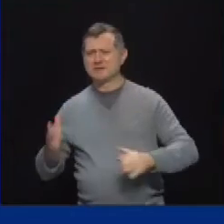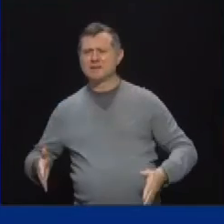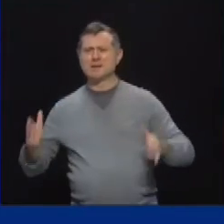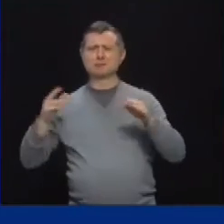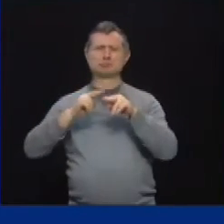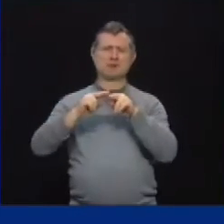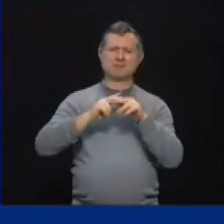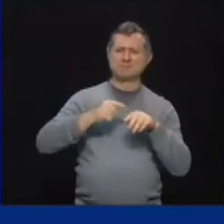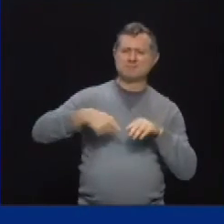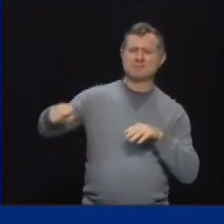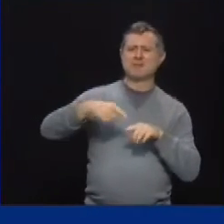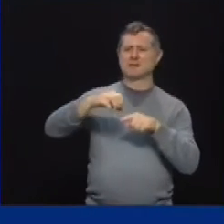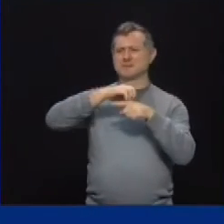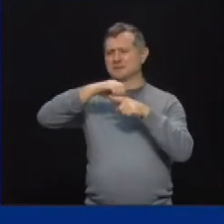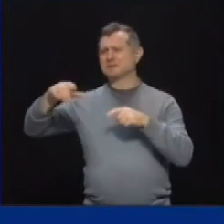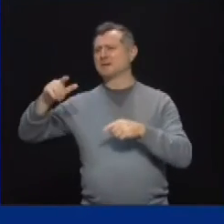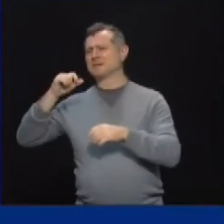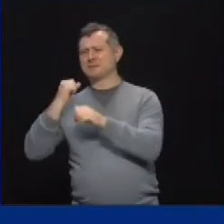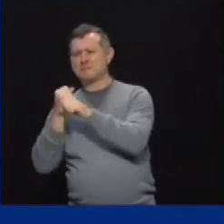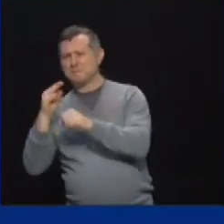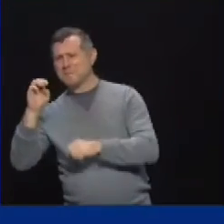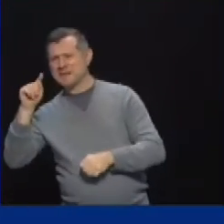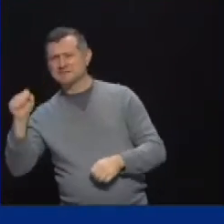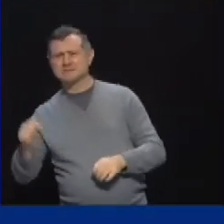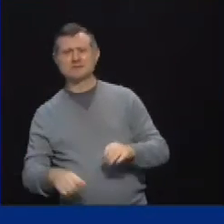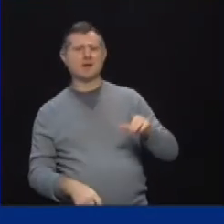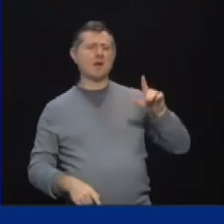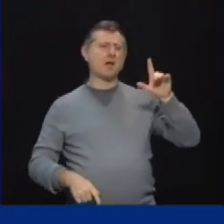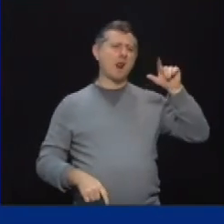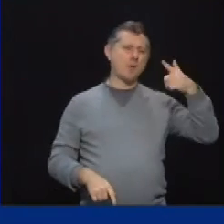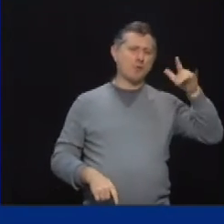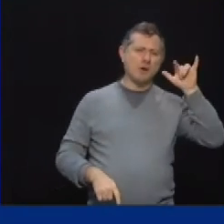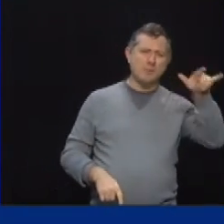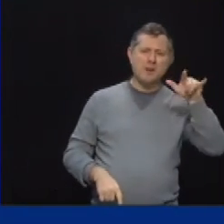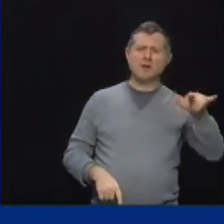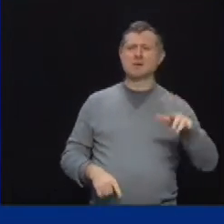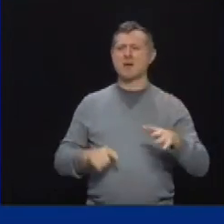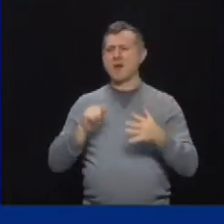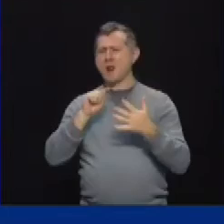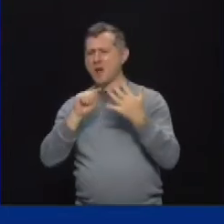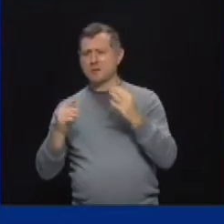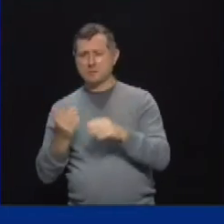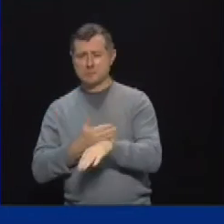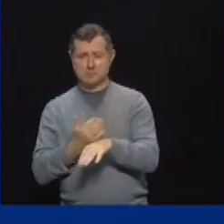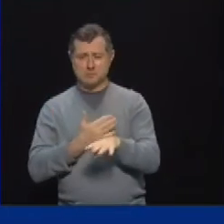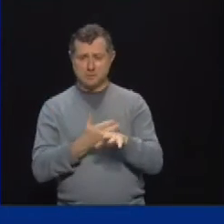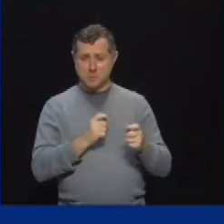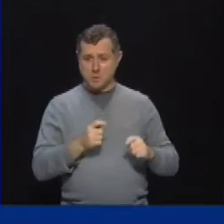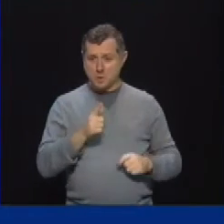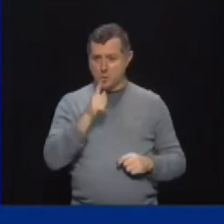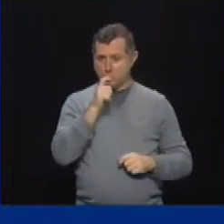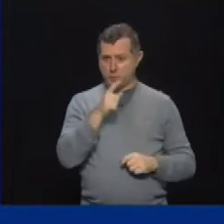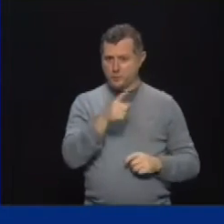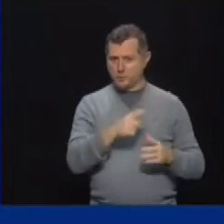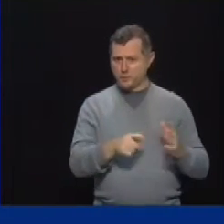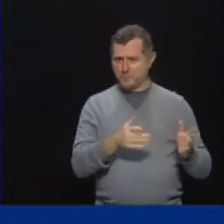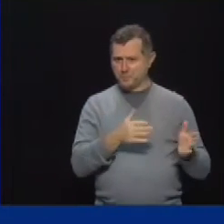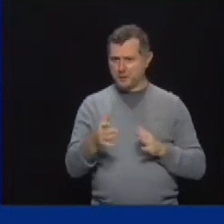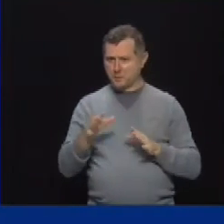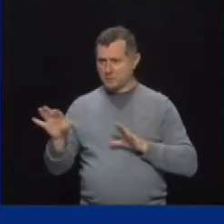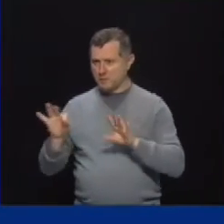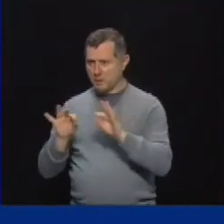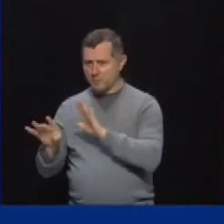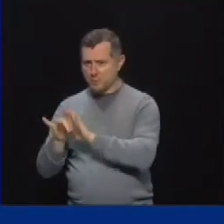LaGuardia Airport. I'm wondering, who do you plan to appoint to some of these key agencies, the Port Authority,